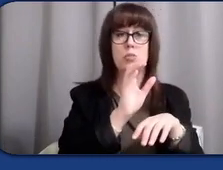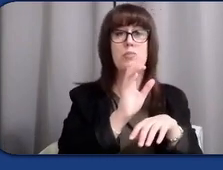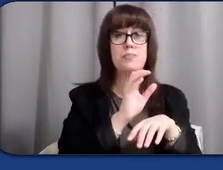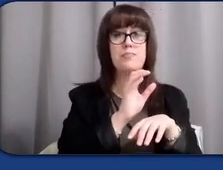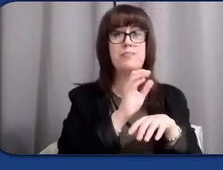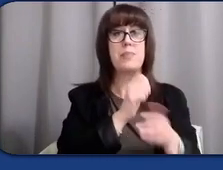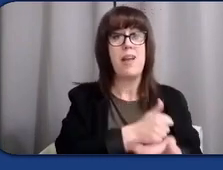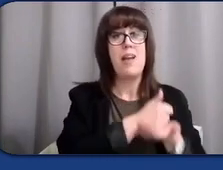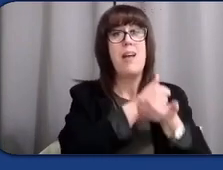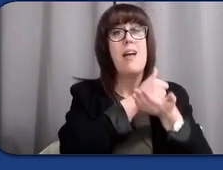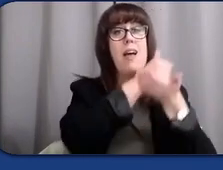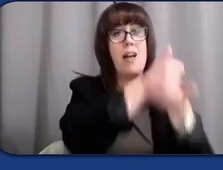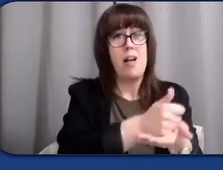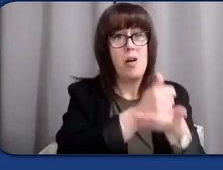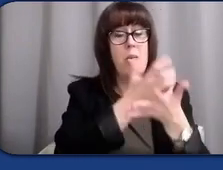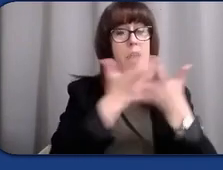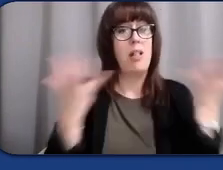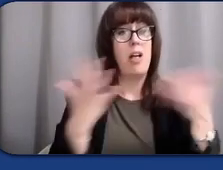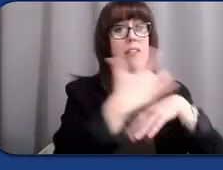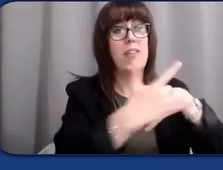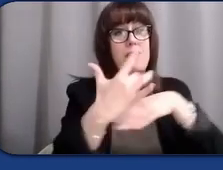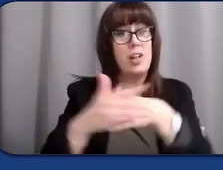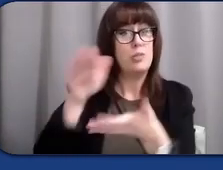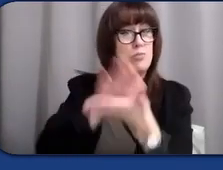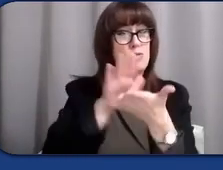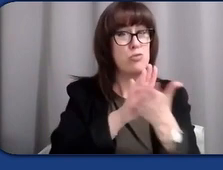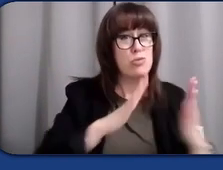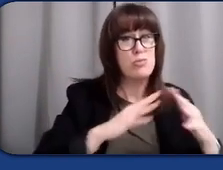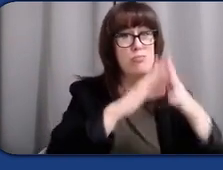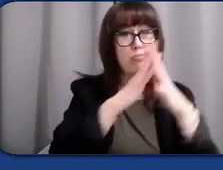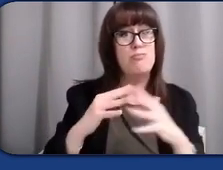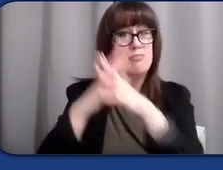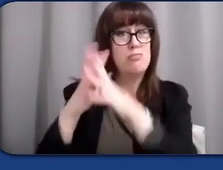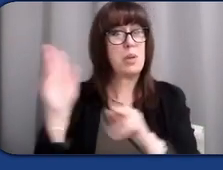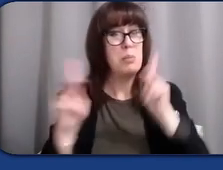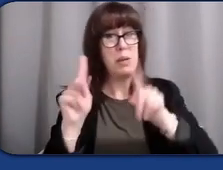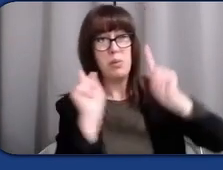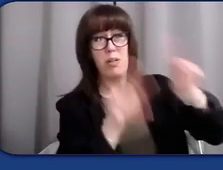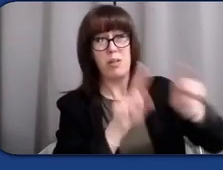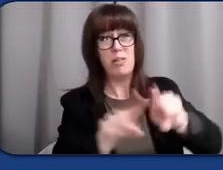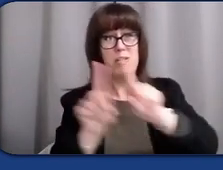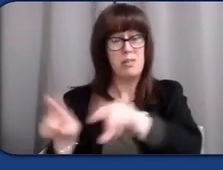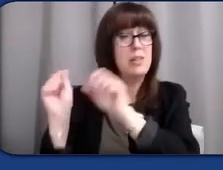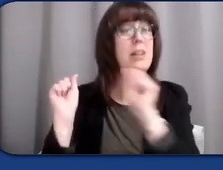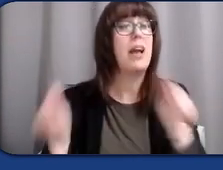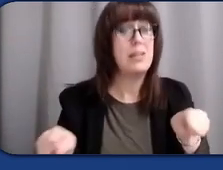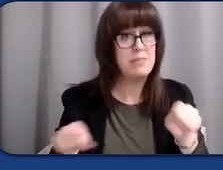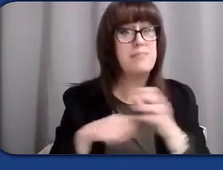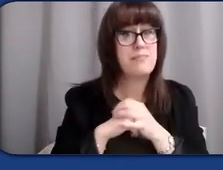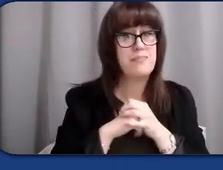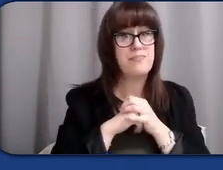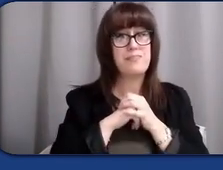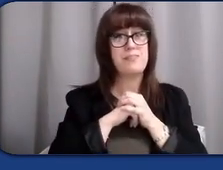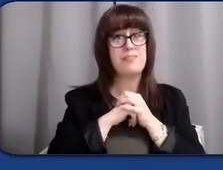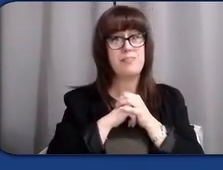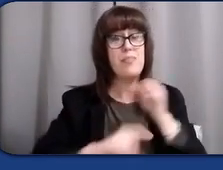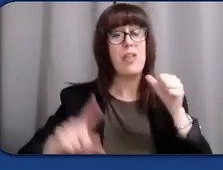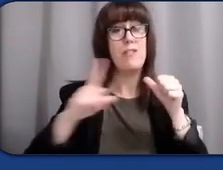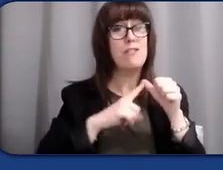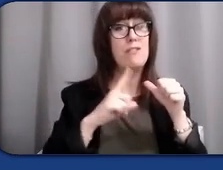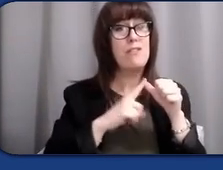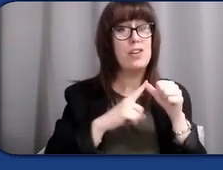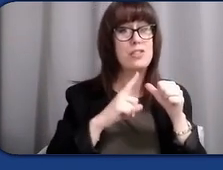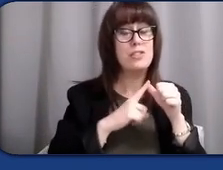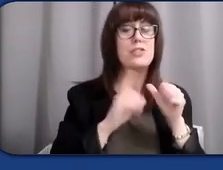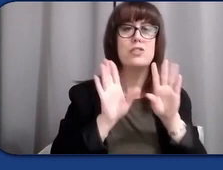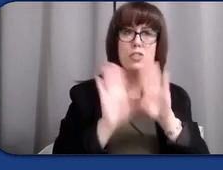that there are a lot of available schools for people to attend. And pushing this, first of all, gives children